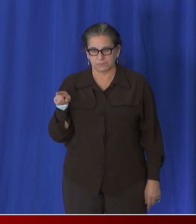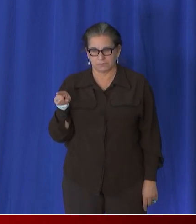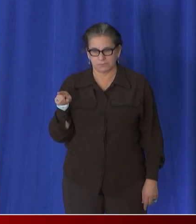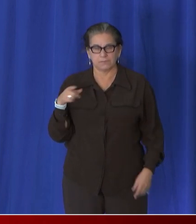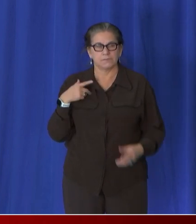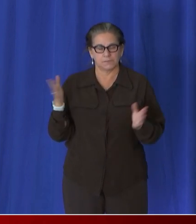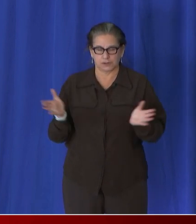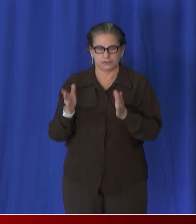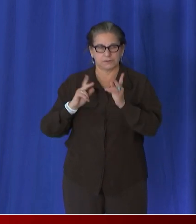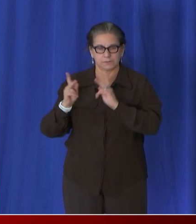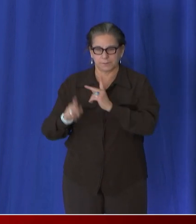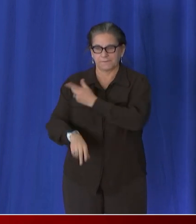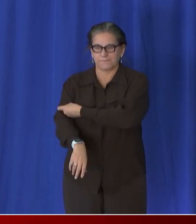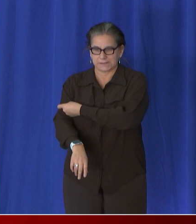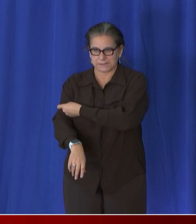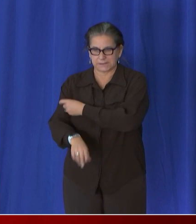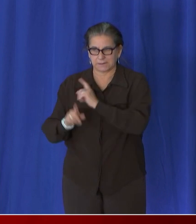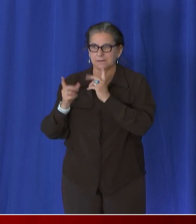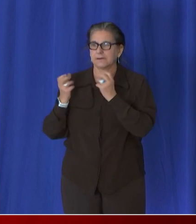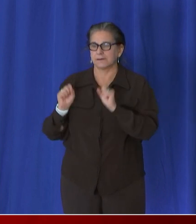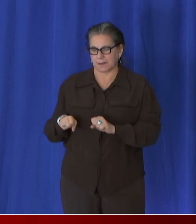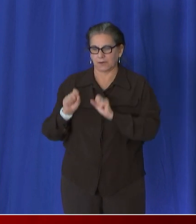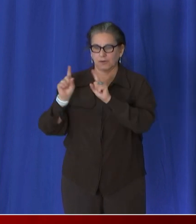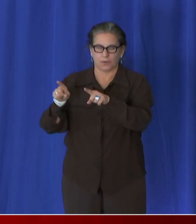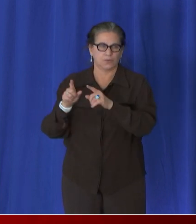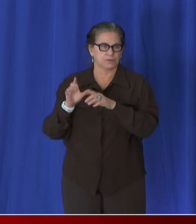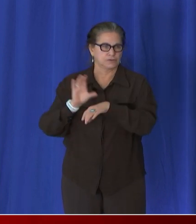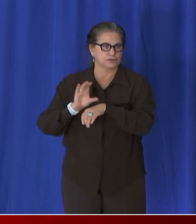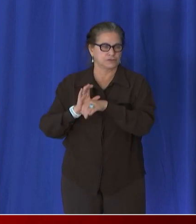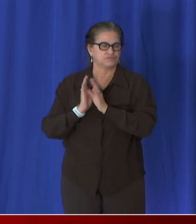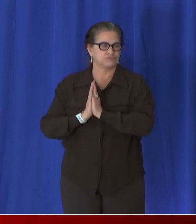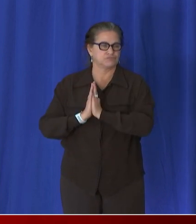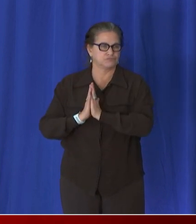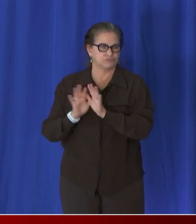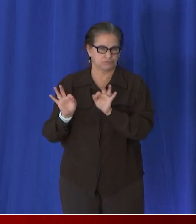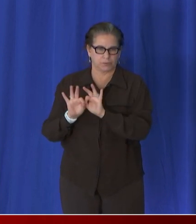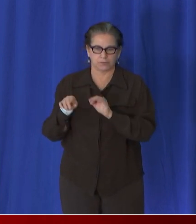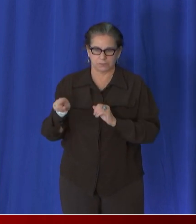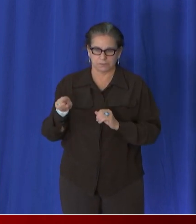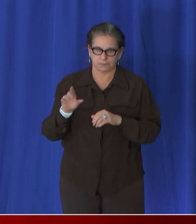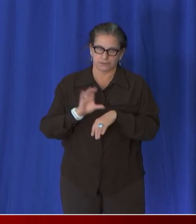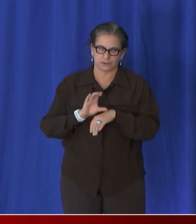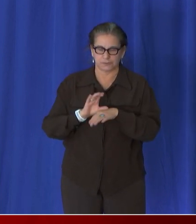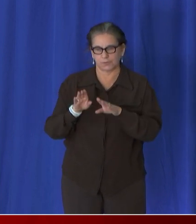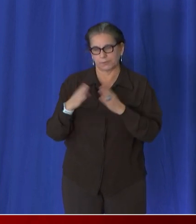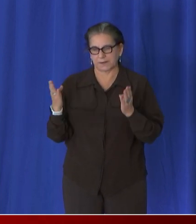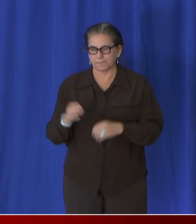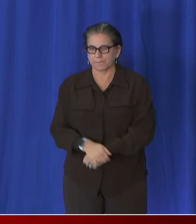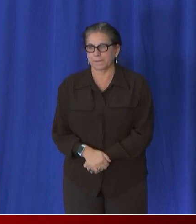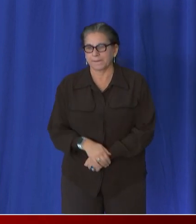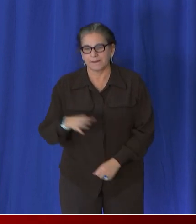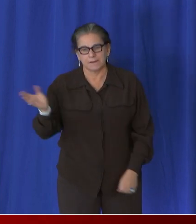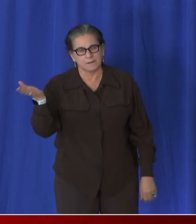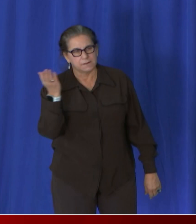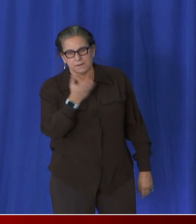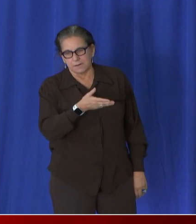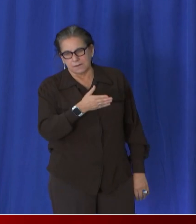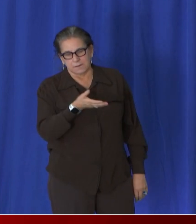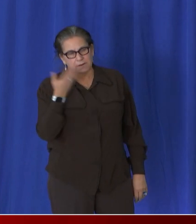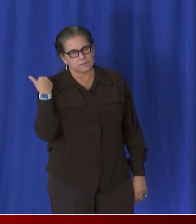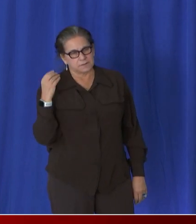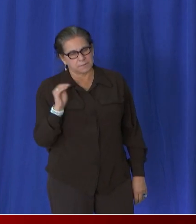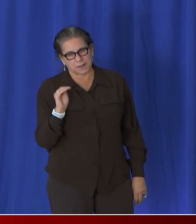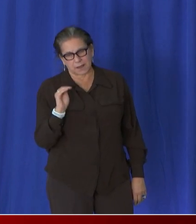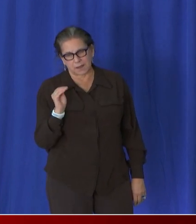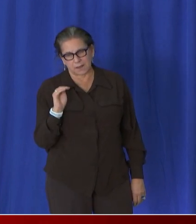Yep. Hi. So I'm wondering, we just met on Monday, and you reviewed all the action